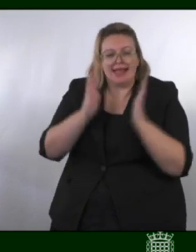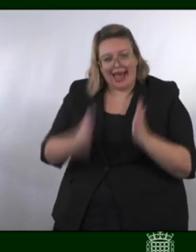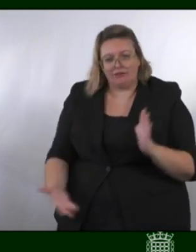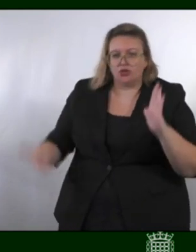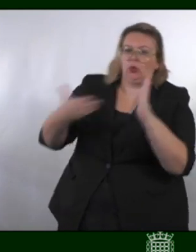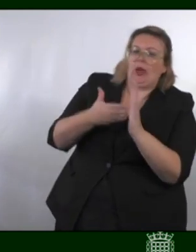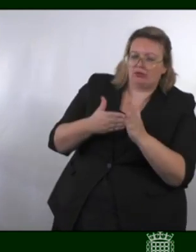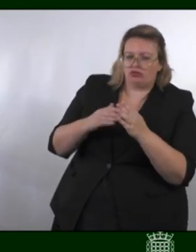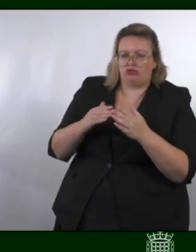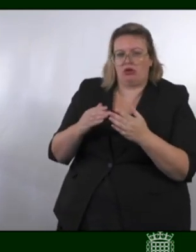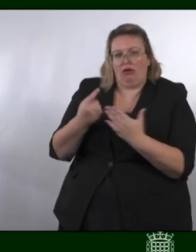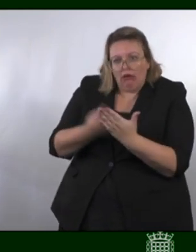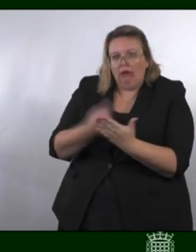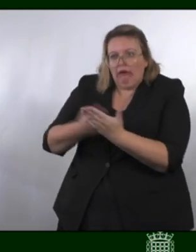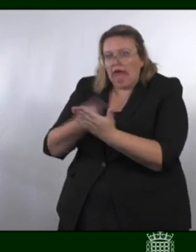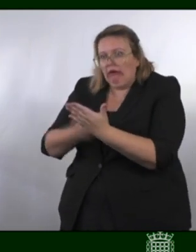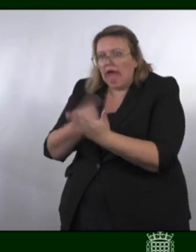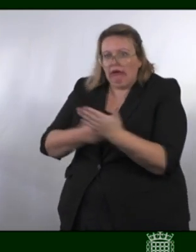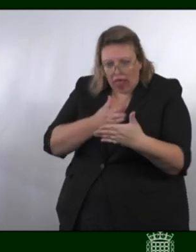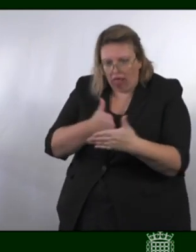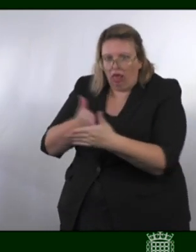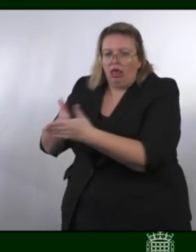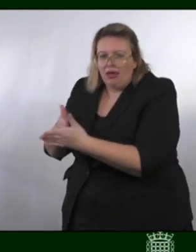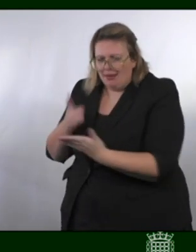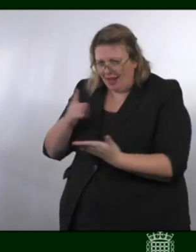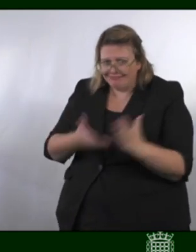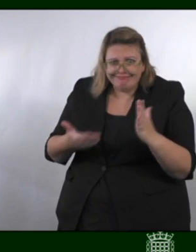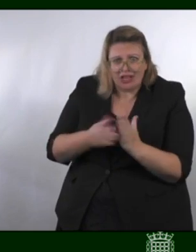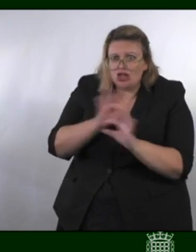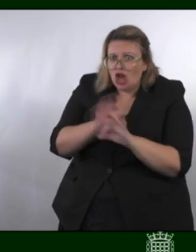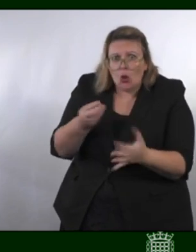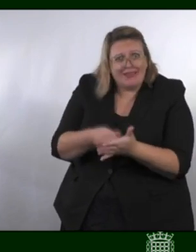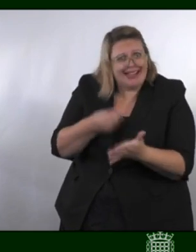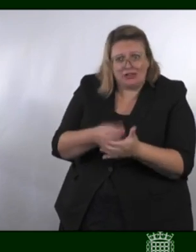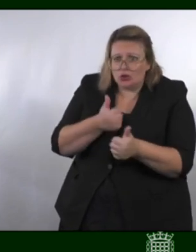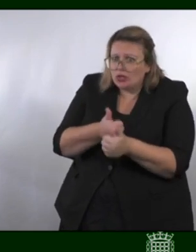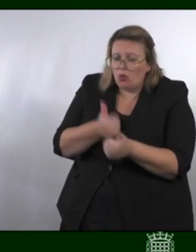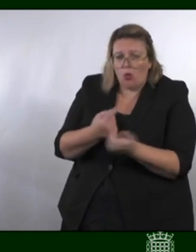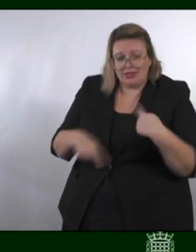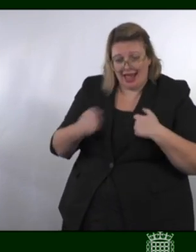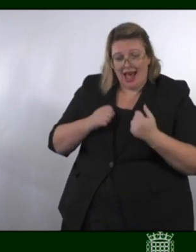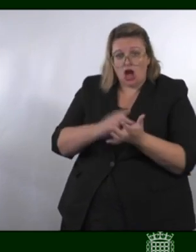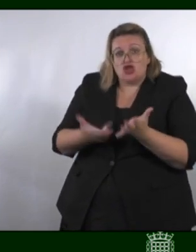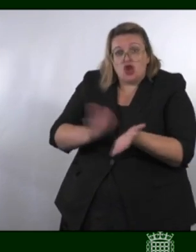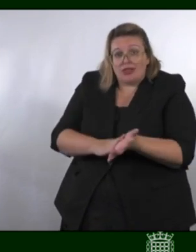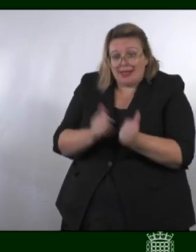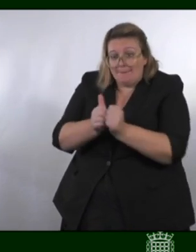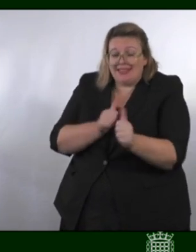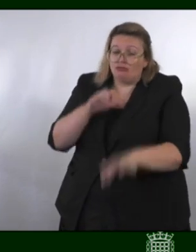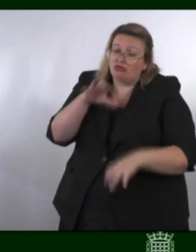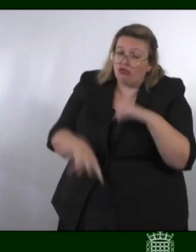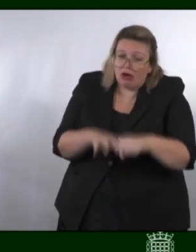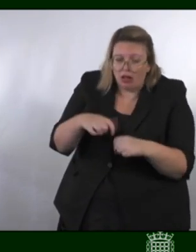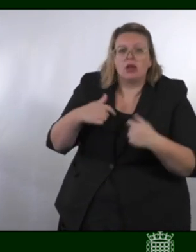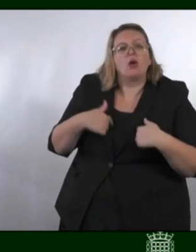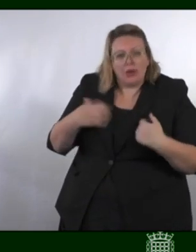no communication and no new financial support, he's killing Nottingham businesses. Castle Rock Brewery is a Nottingham